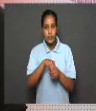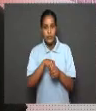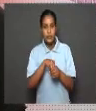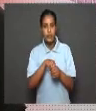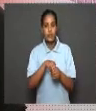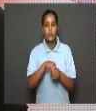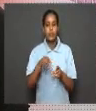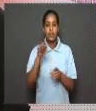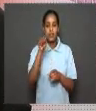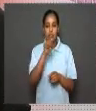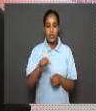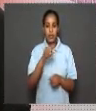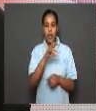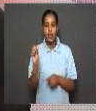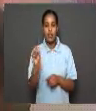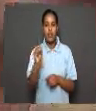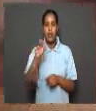and pi bonds.